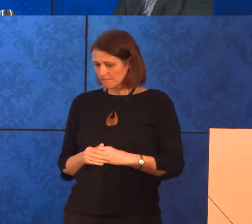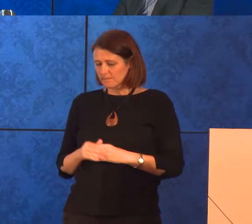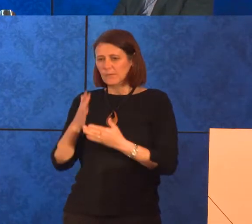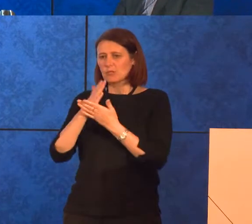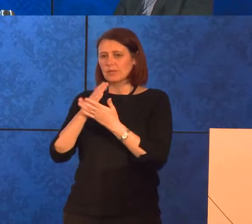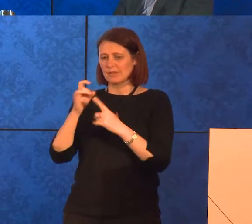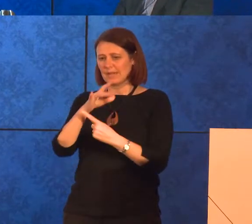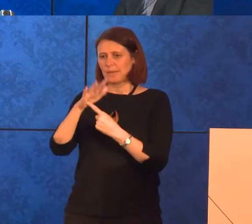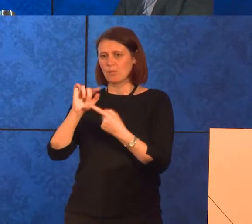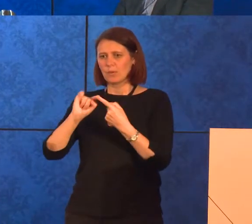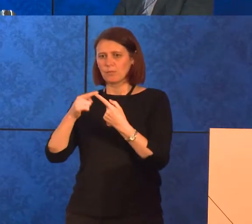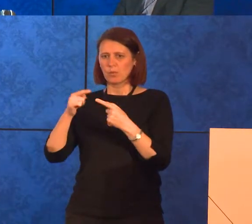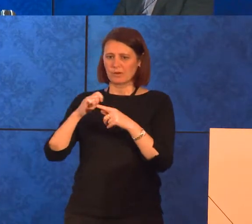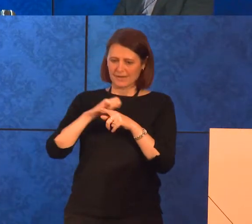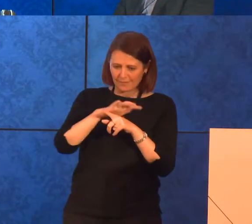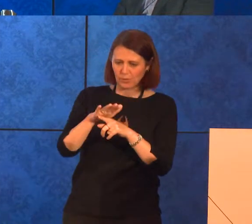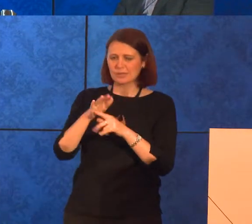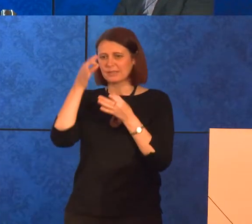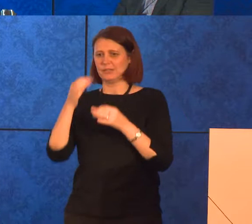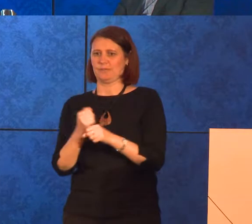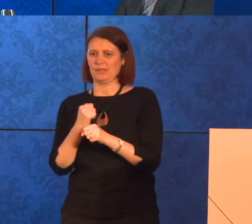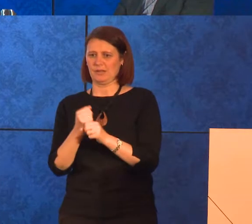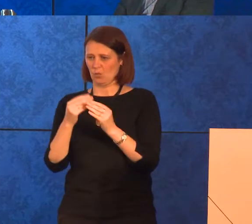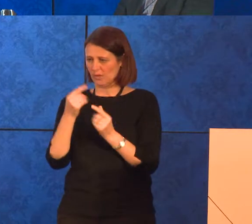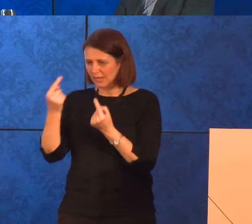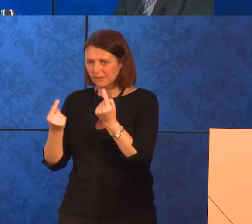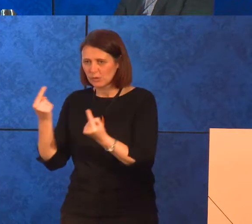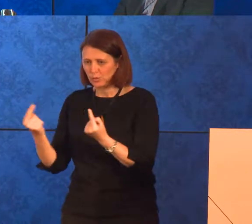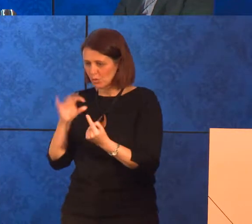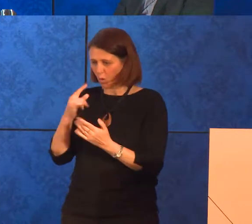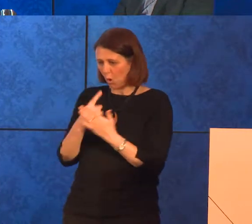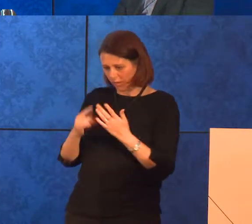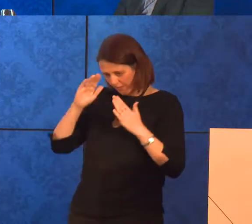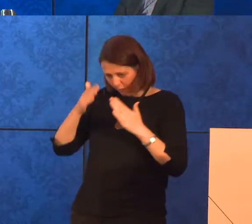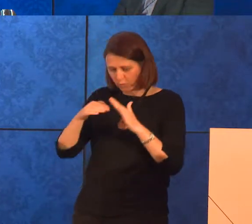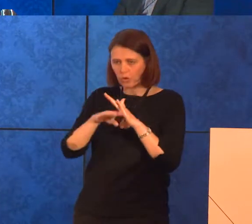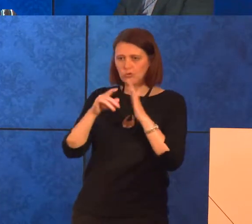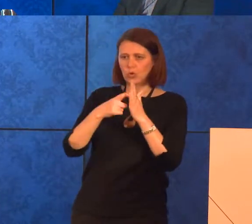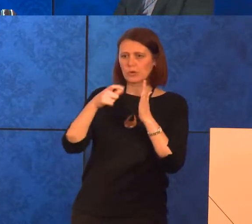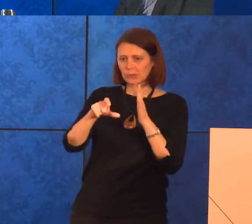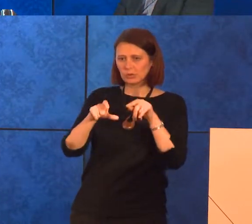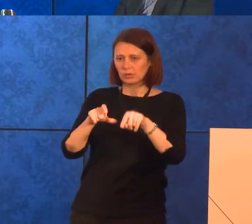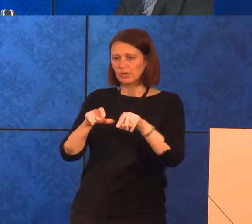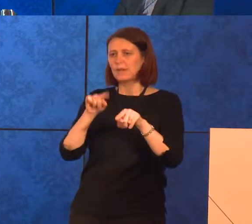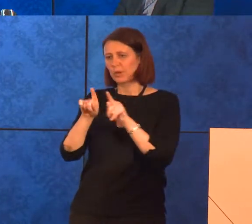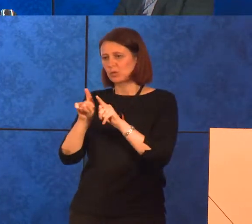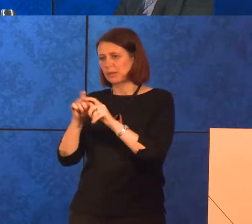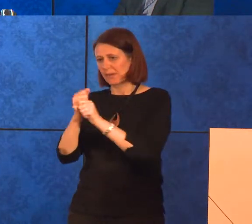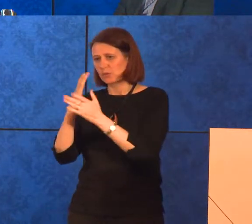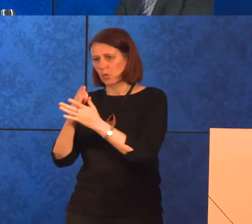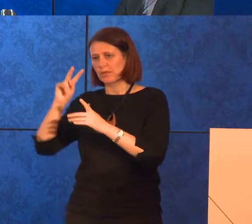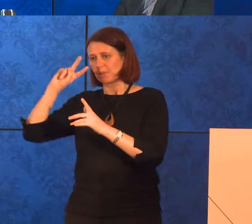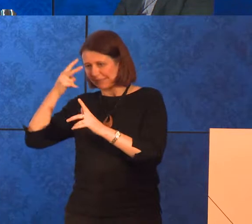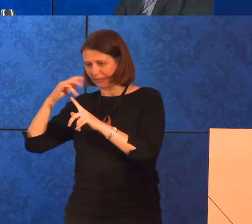influencing decision makers that Gerard made earlier as well through individual stories, not just focusing on the Royal Commission, making sure that the